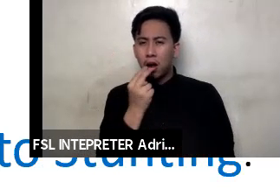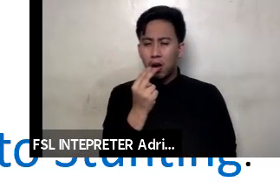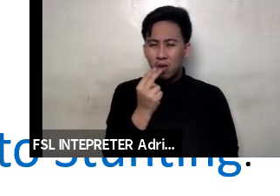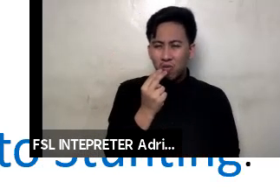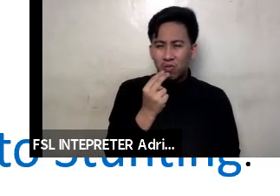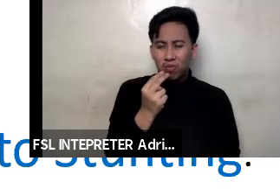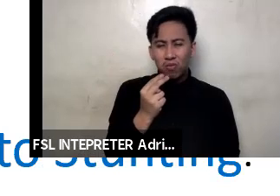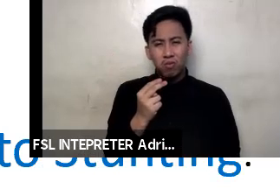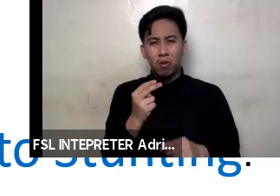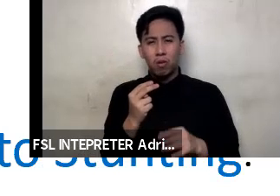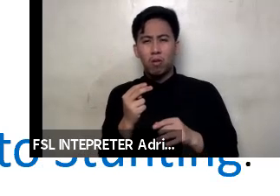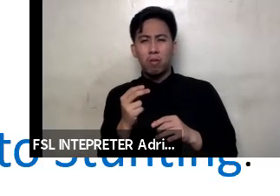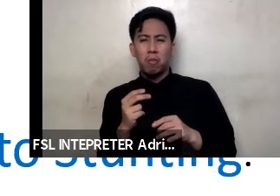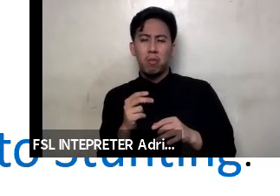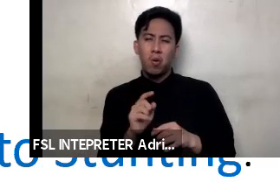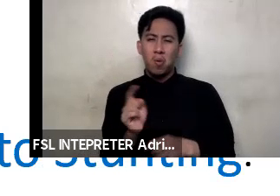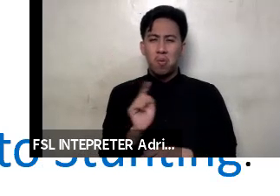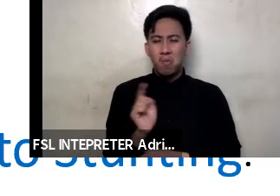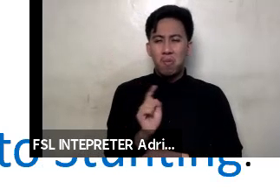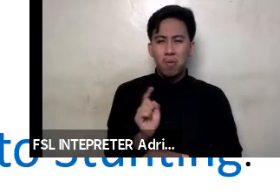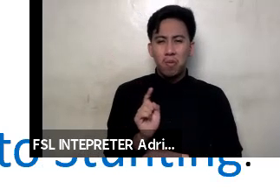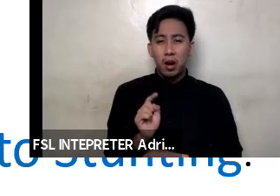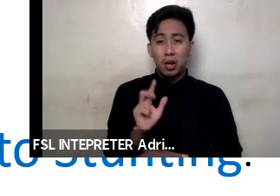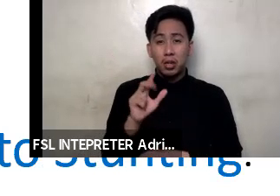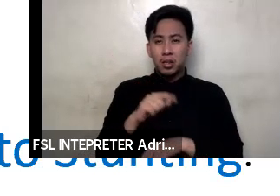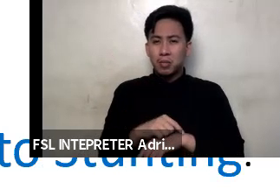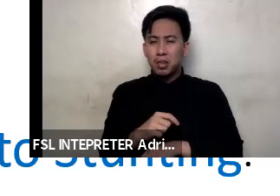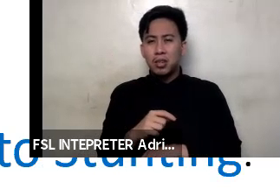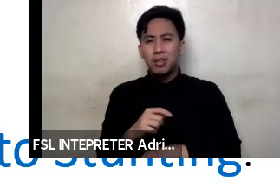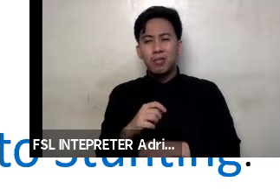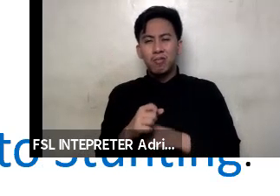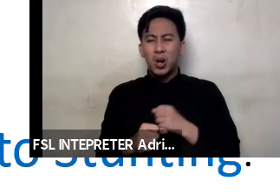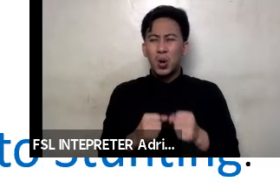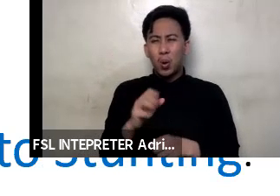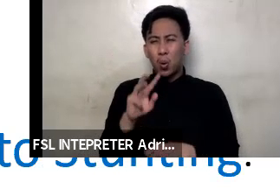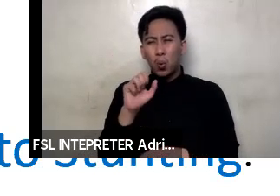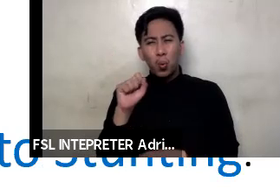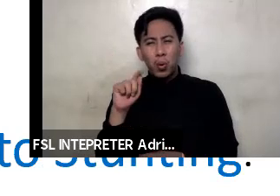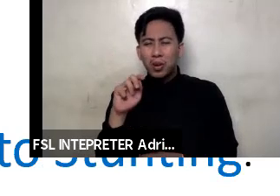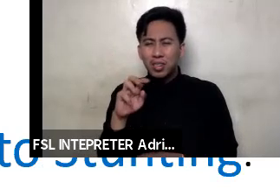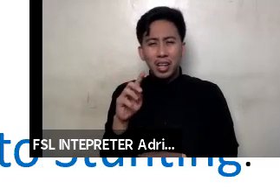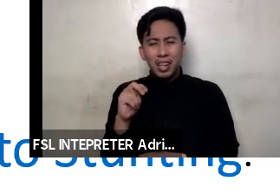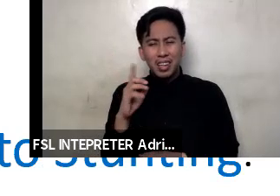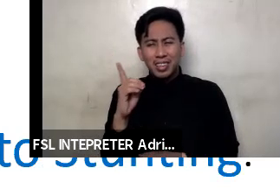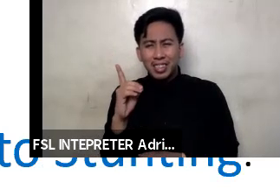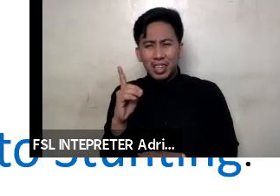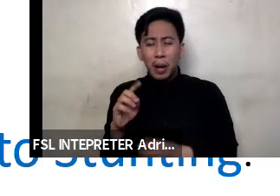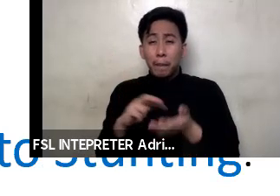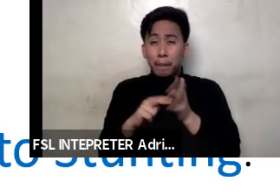parang every time, 3 times a week, 3 times a year, nagiging acutely malnourished siya or wasted or payat na payat. So to the point